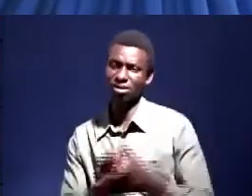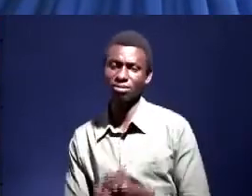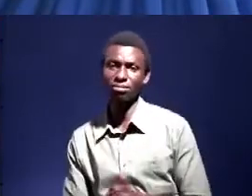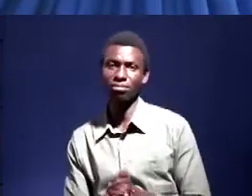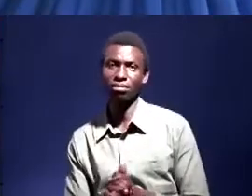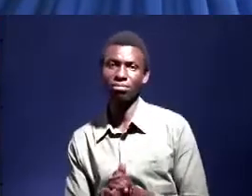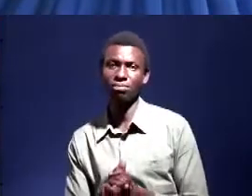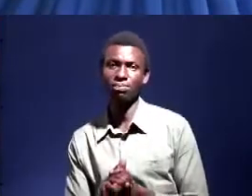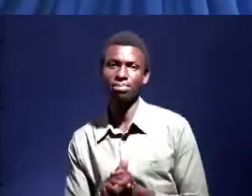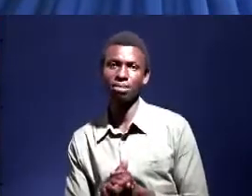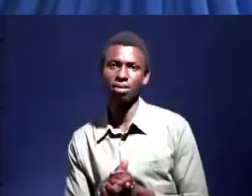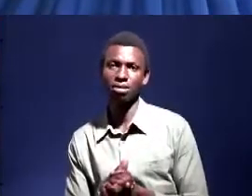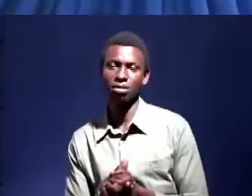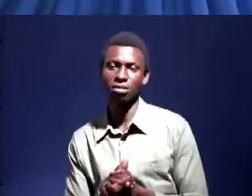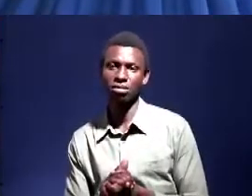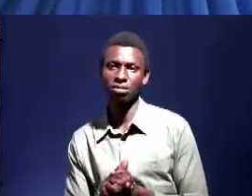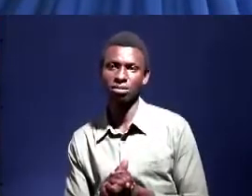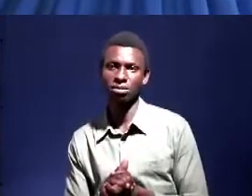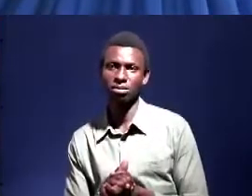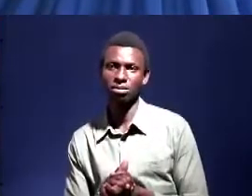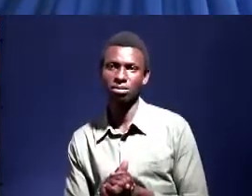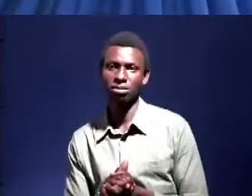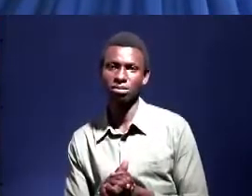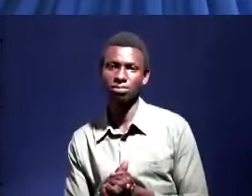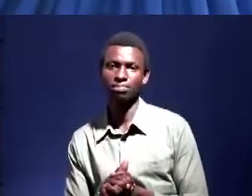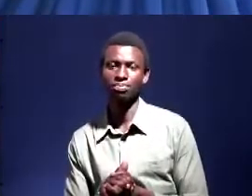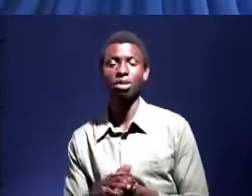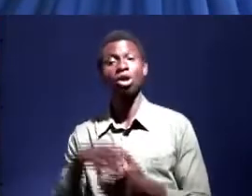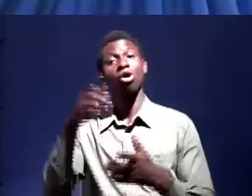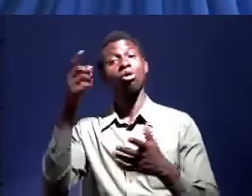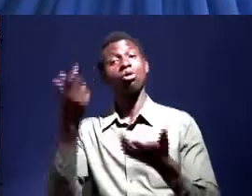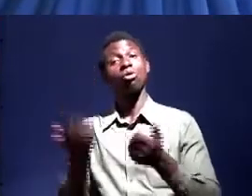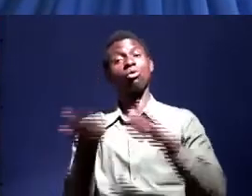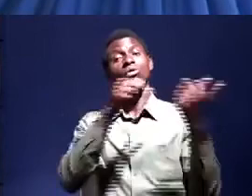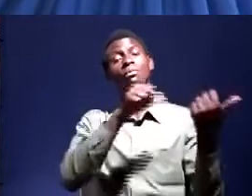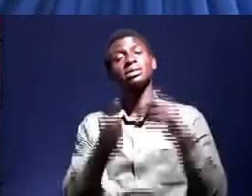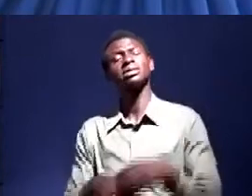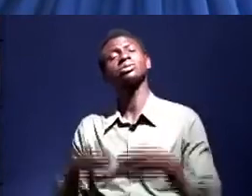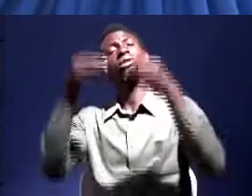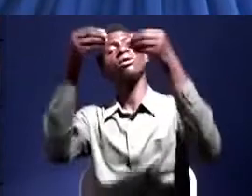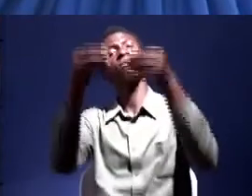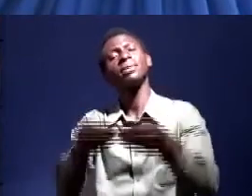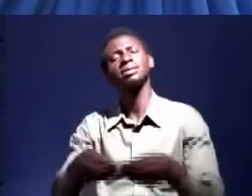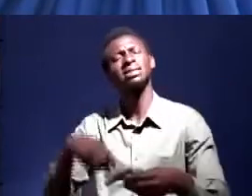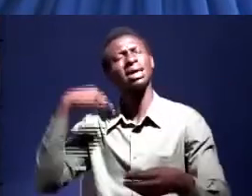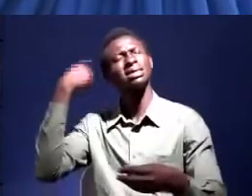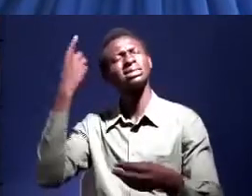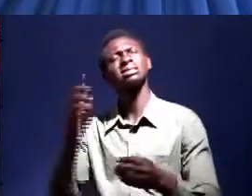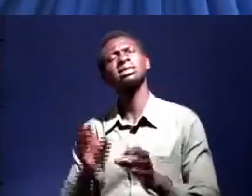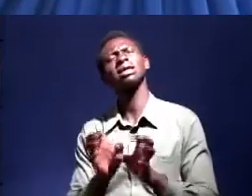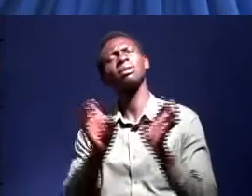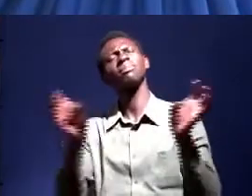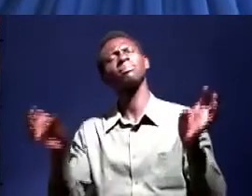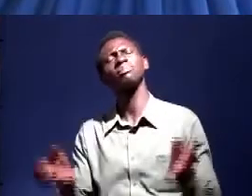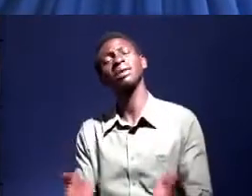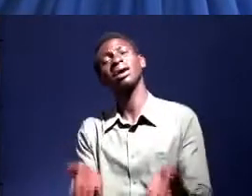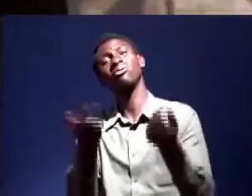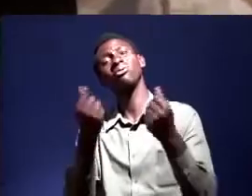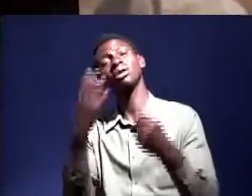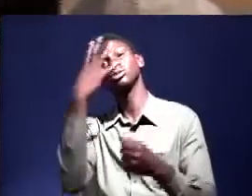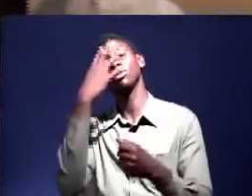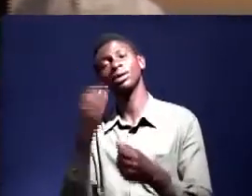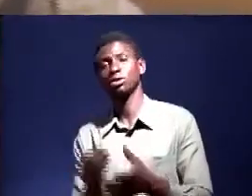spiritual power into our lives. Ubatizo unakupatia hisia mpya ya uwezo wa kiroho maishani. Now what happens when we're baptized?